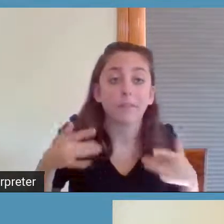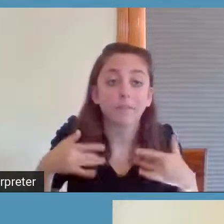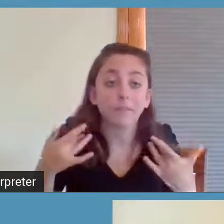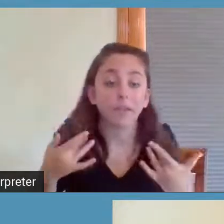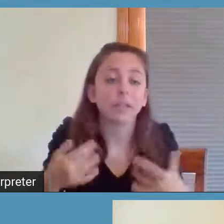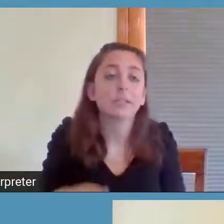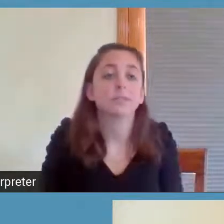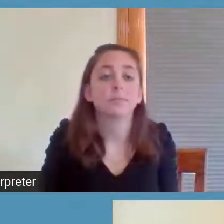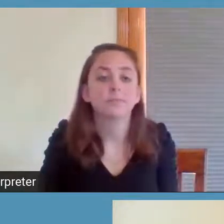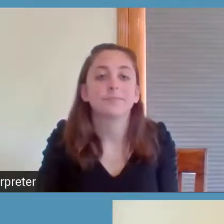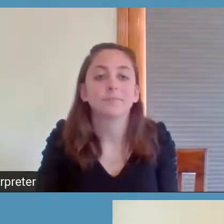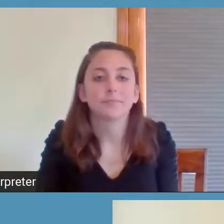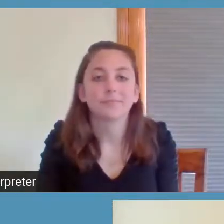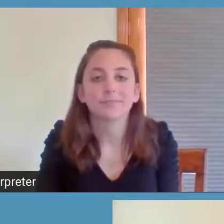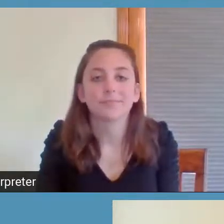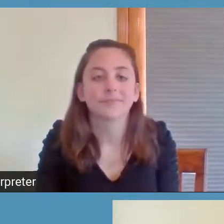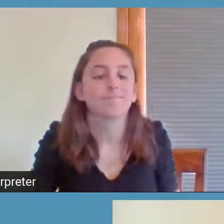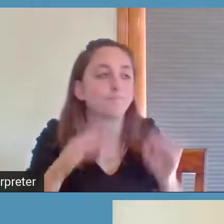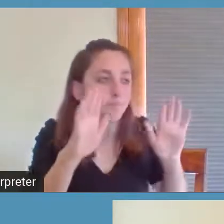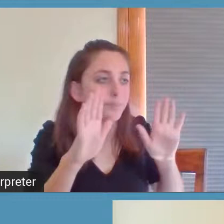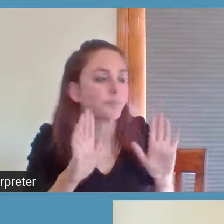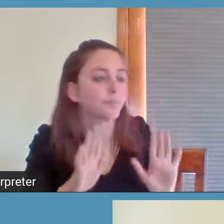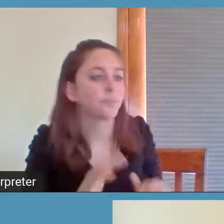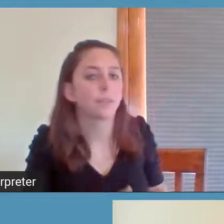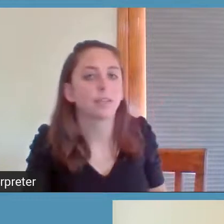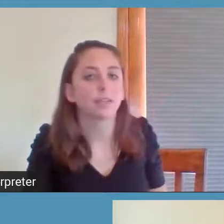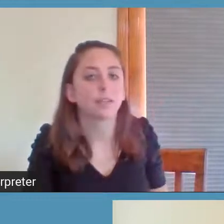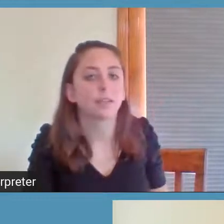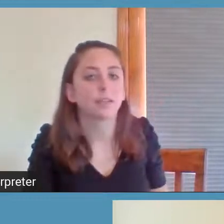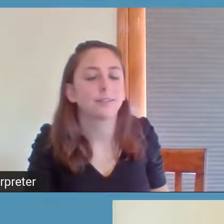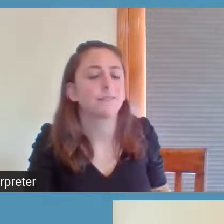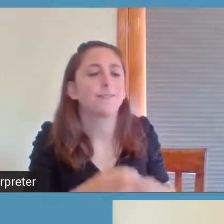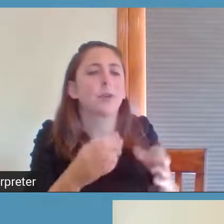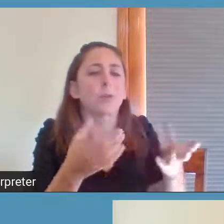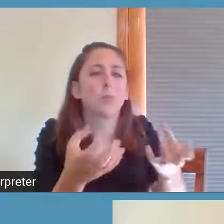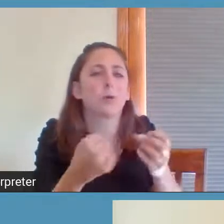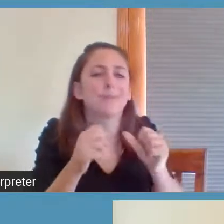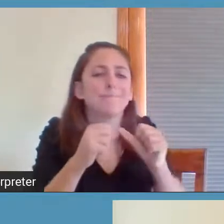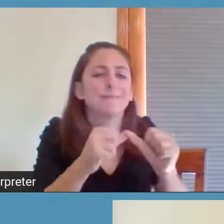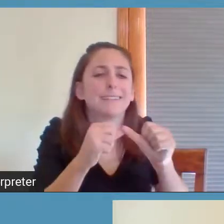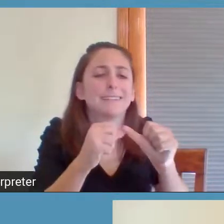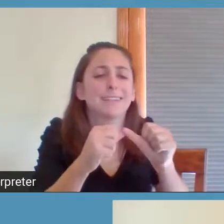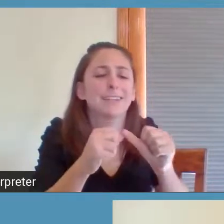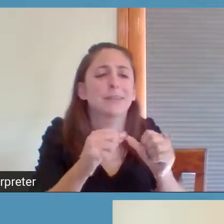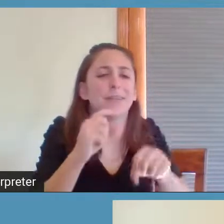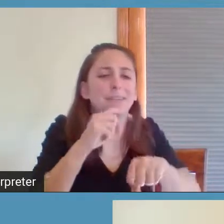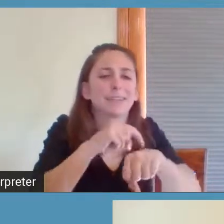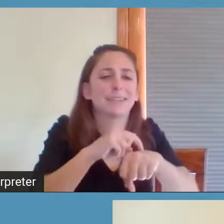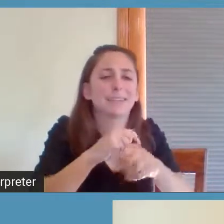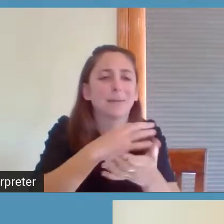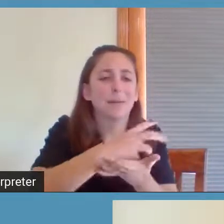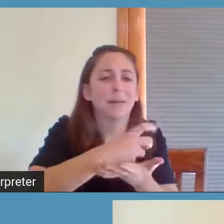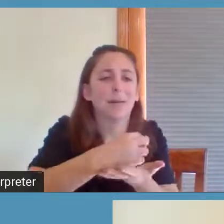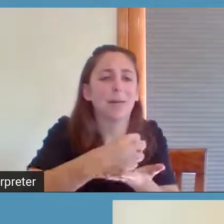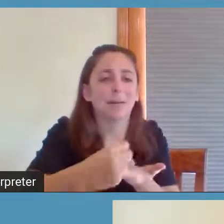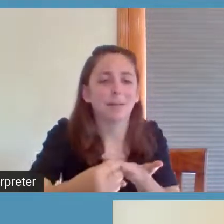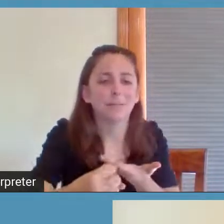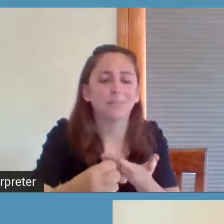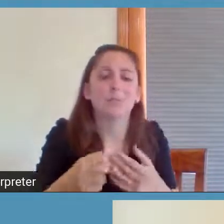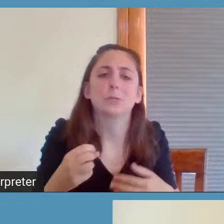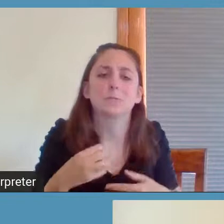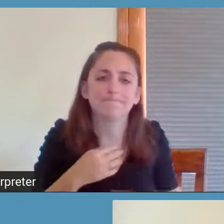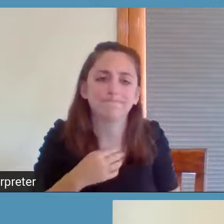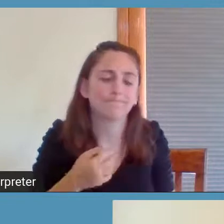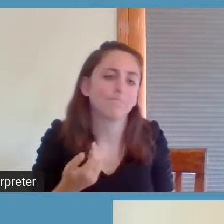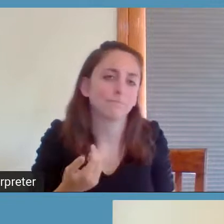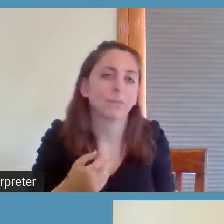space. Awesome. You know, I'd keep going, but we're on a time limit. So I really appreciate this. We appreciate this at the Digital Empowerment